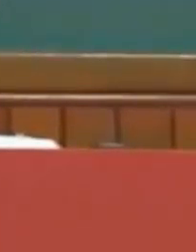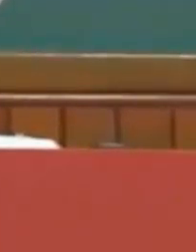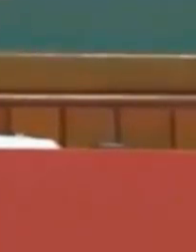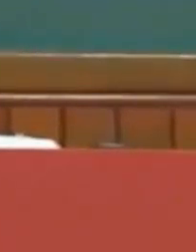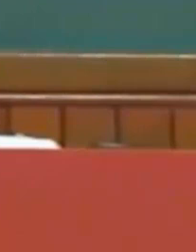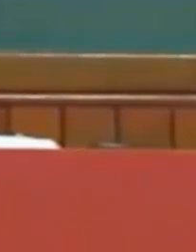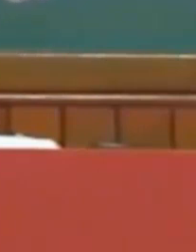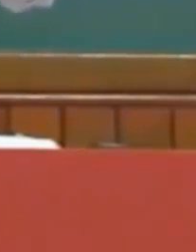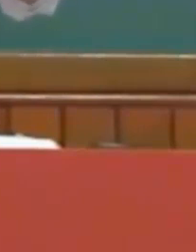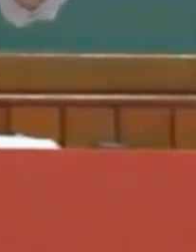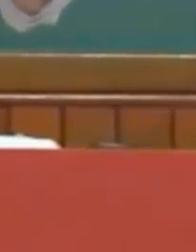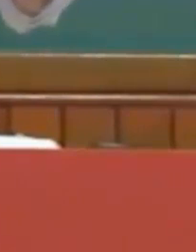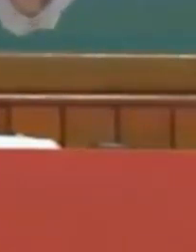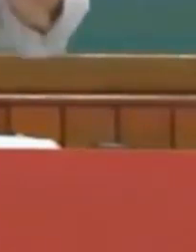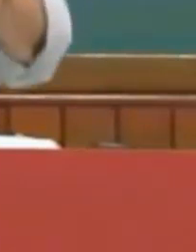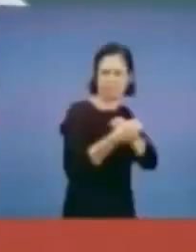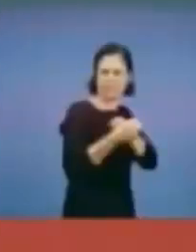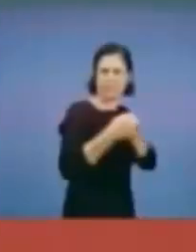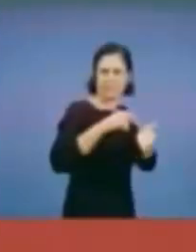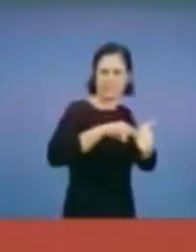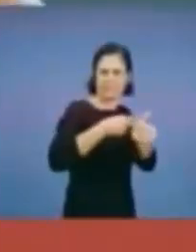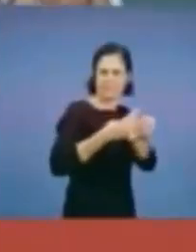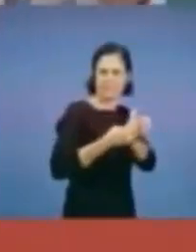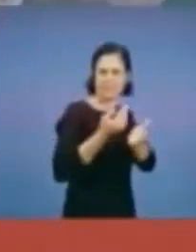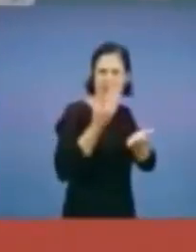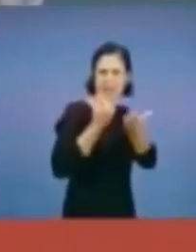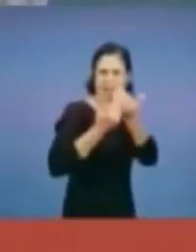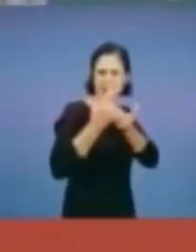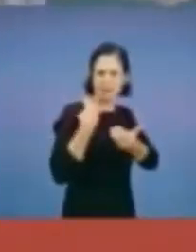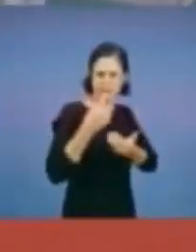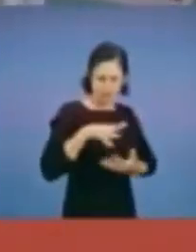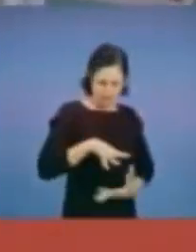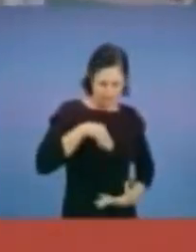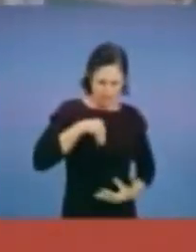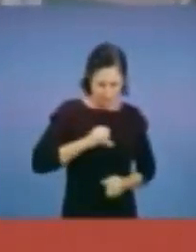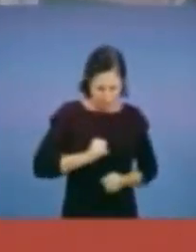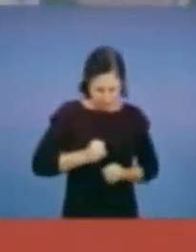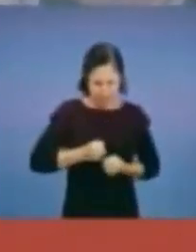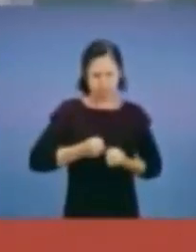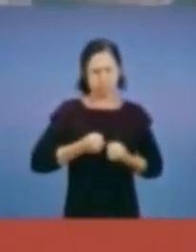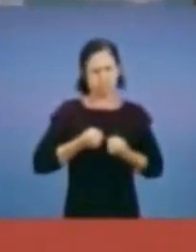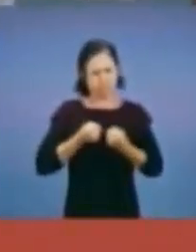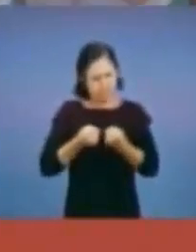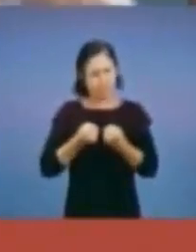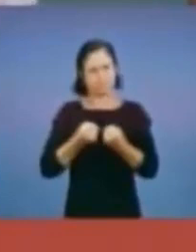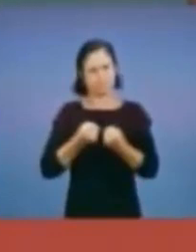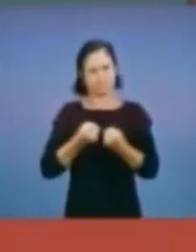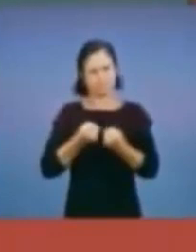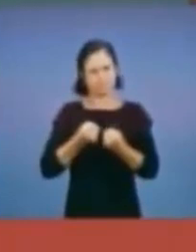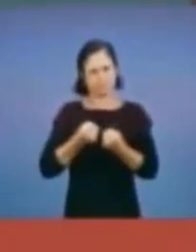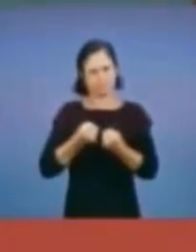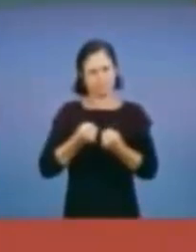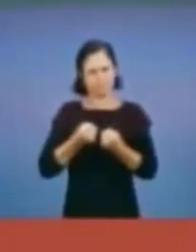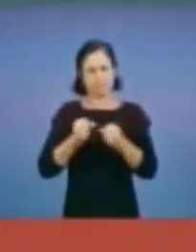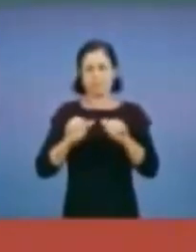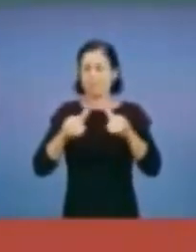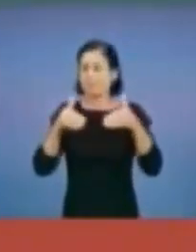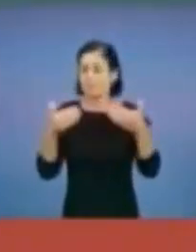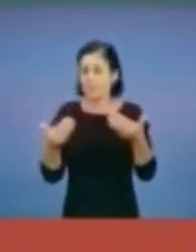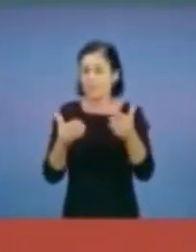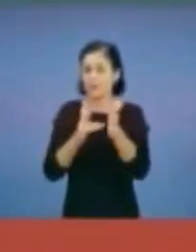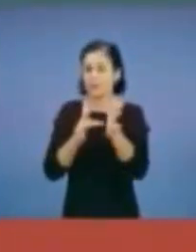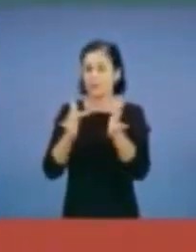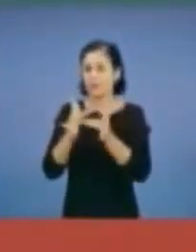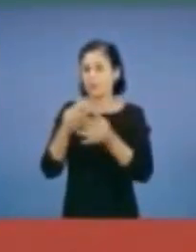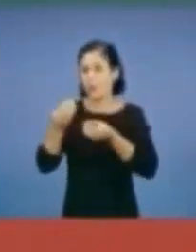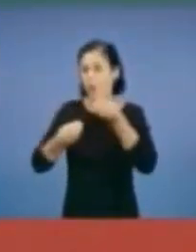And the broken bread was the food that he has given us. He gave to his disciples. Was the food.